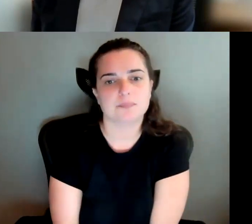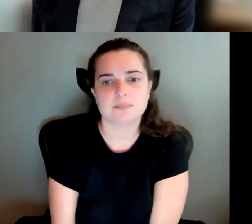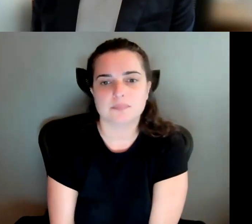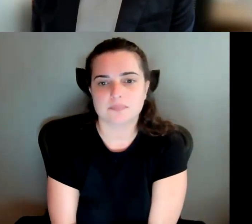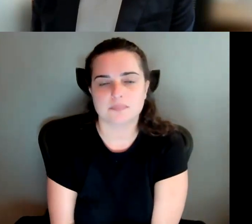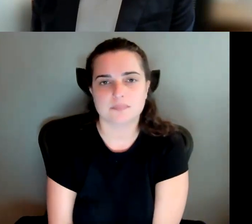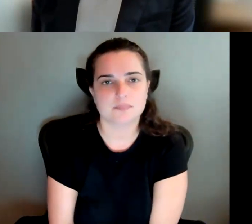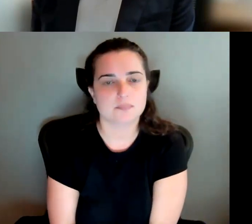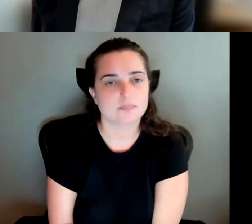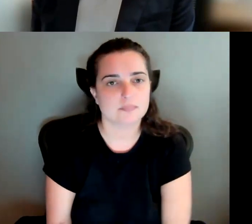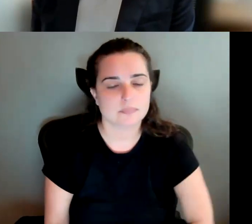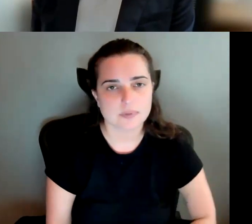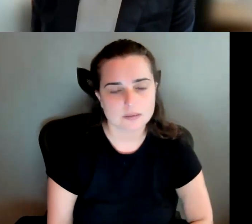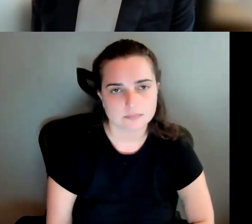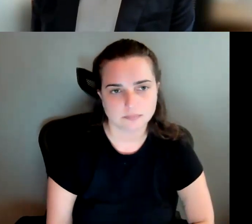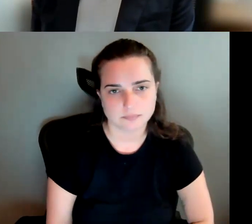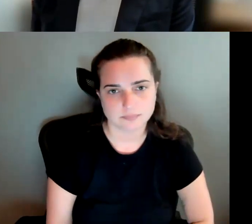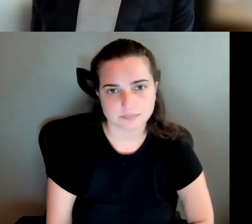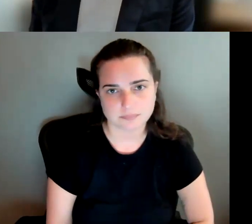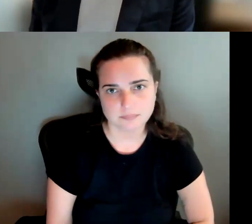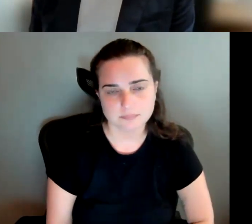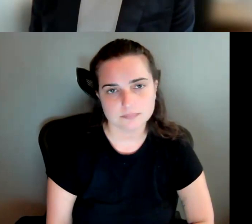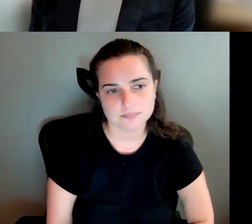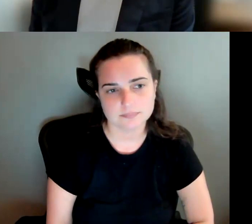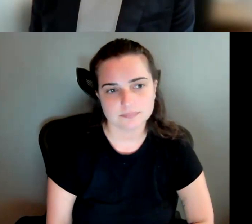The waiting list also.